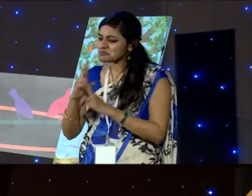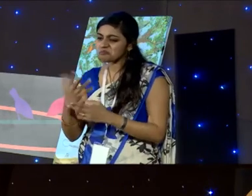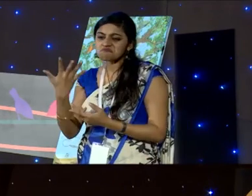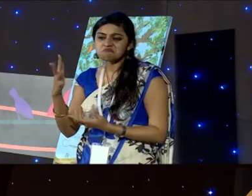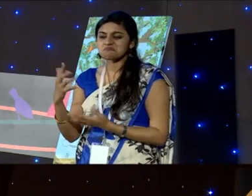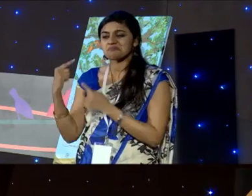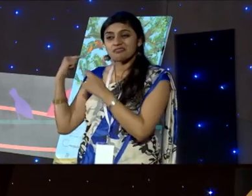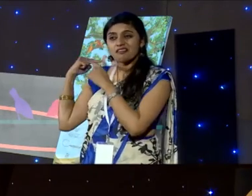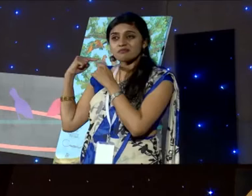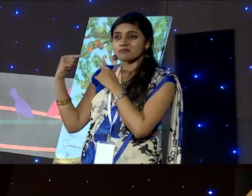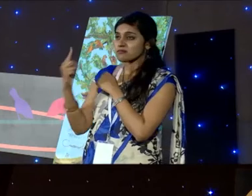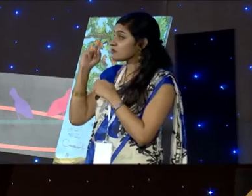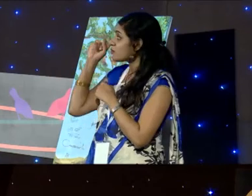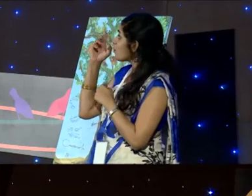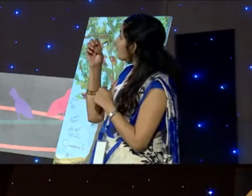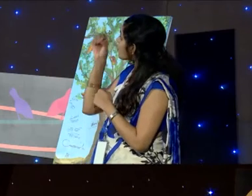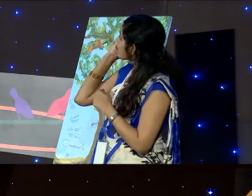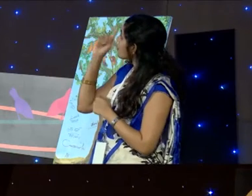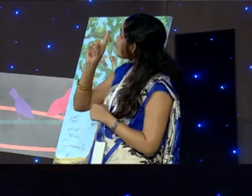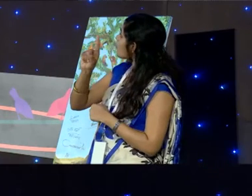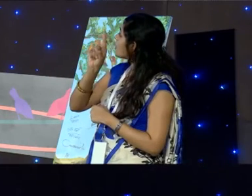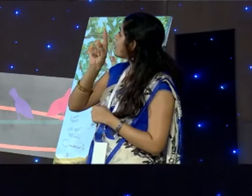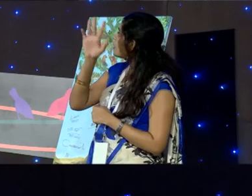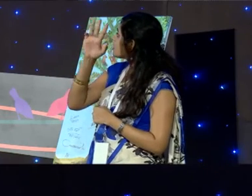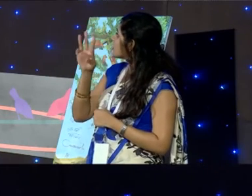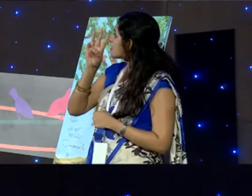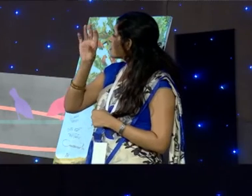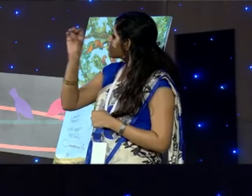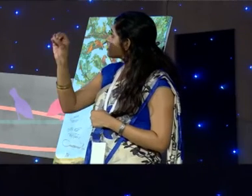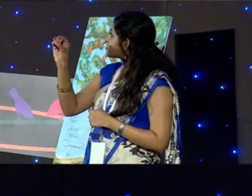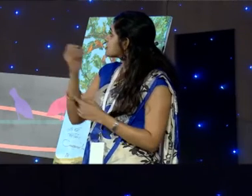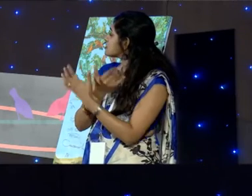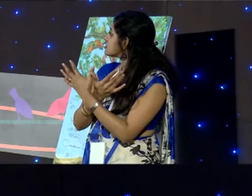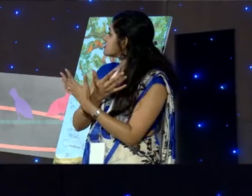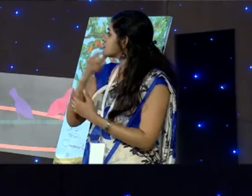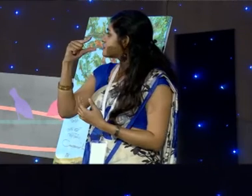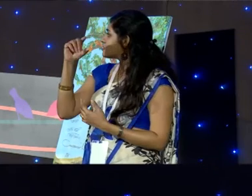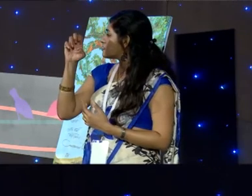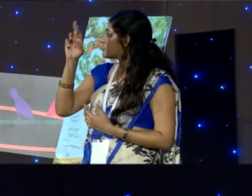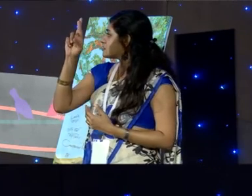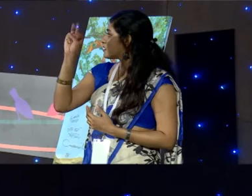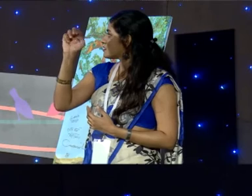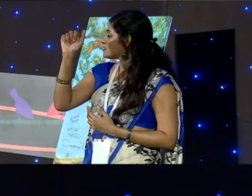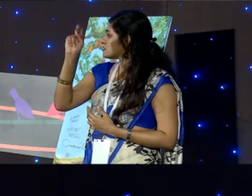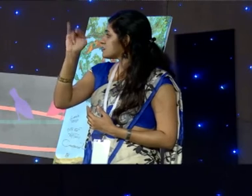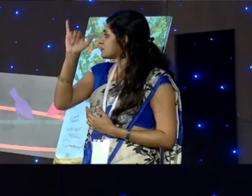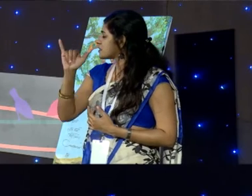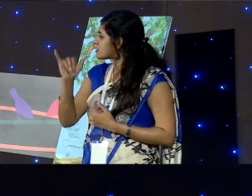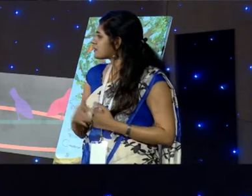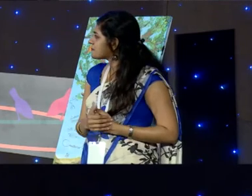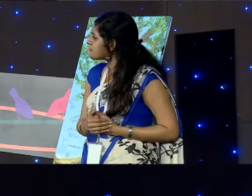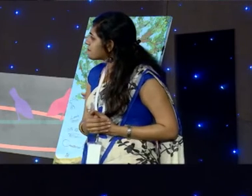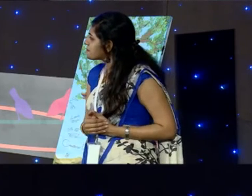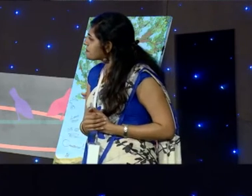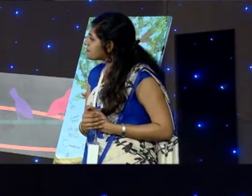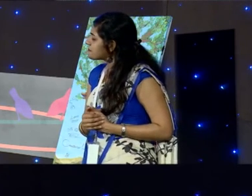This is a poster from the 1930s in Germany. a propaganda poster